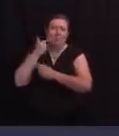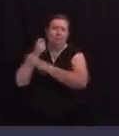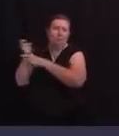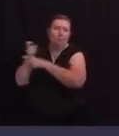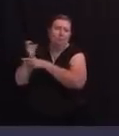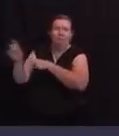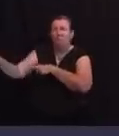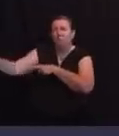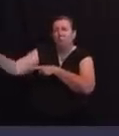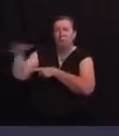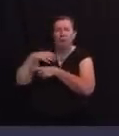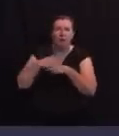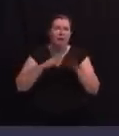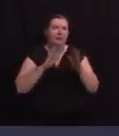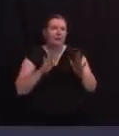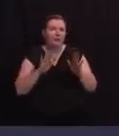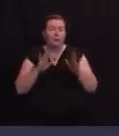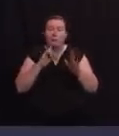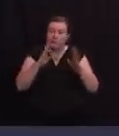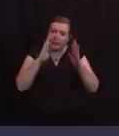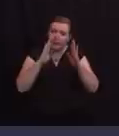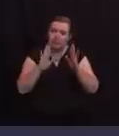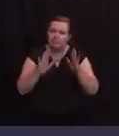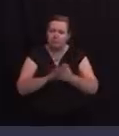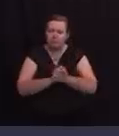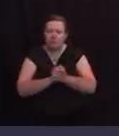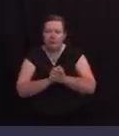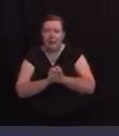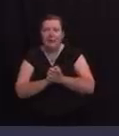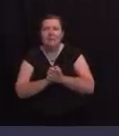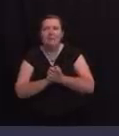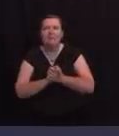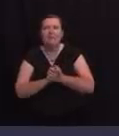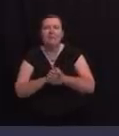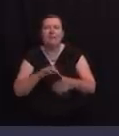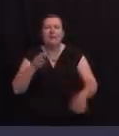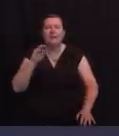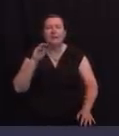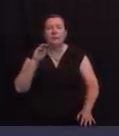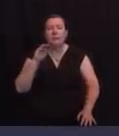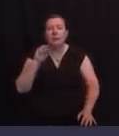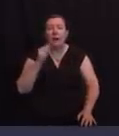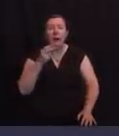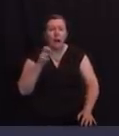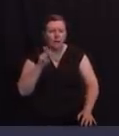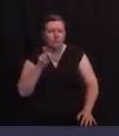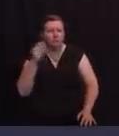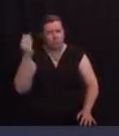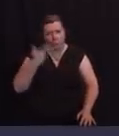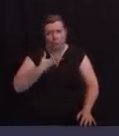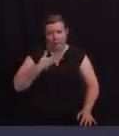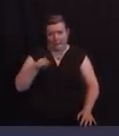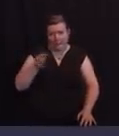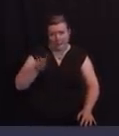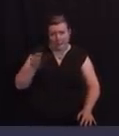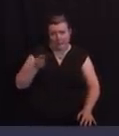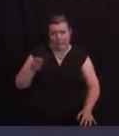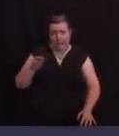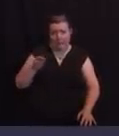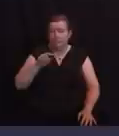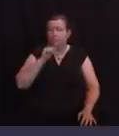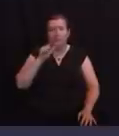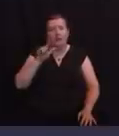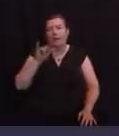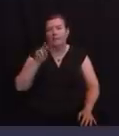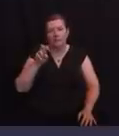Just making sure you're still paying attention, Dave. Mahan reminds me we are not live on Monday. We will be virtual on Monday,